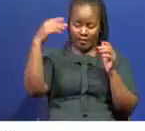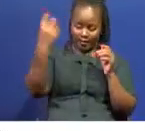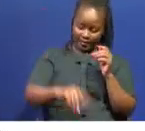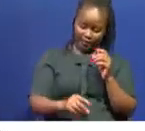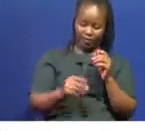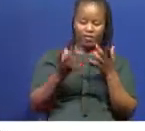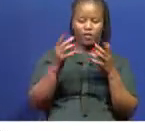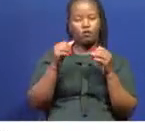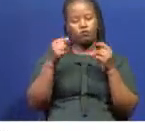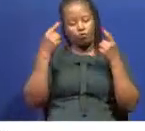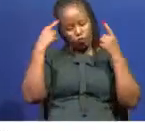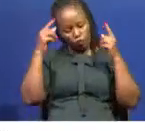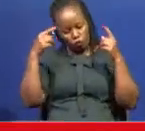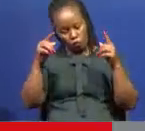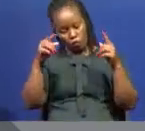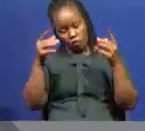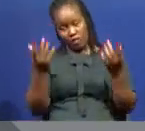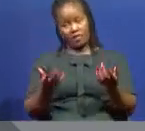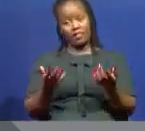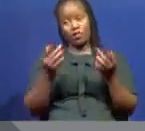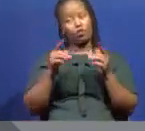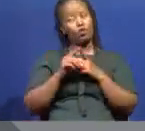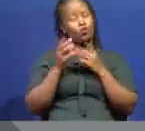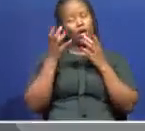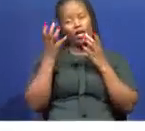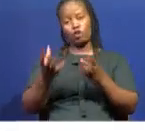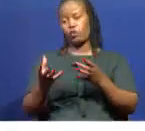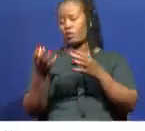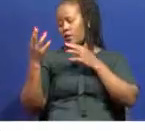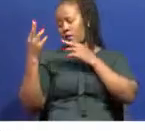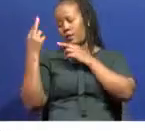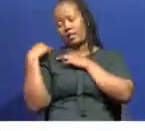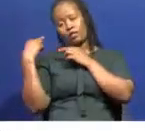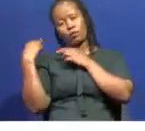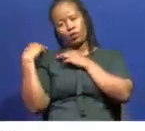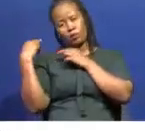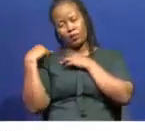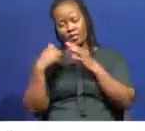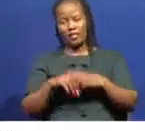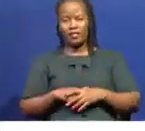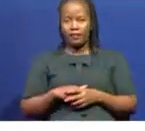and that's a huge responsibility. Do you feel so?